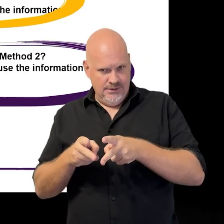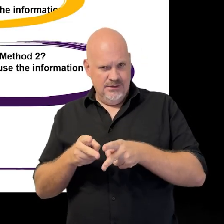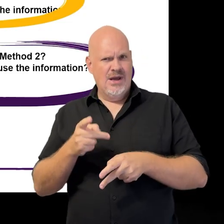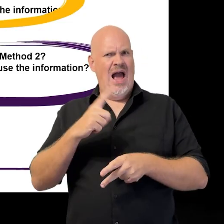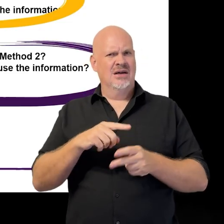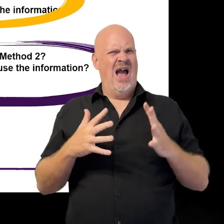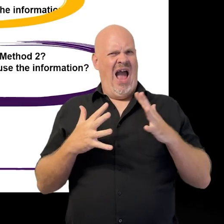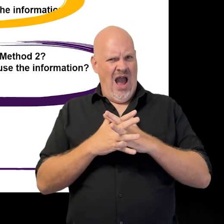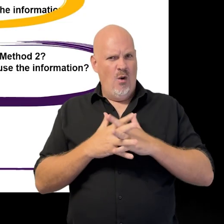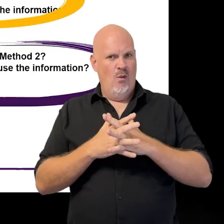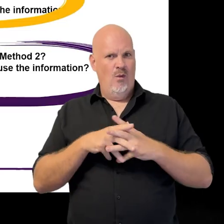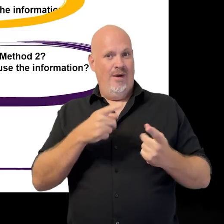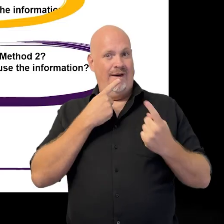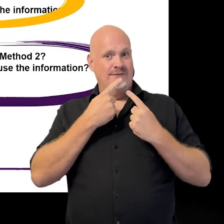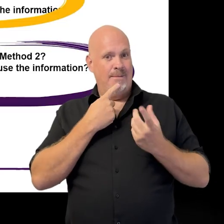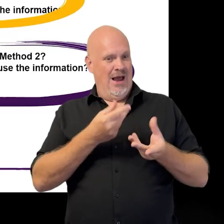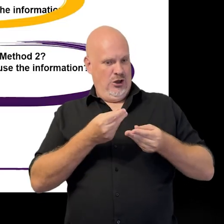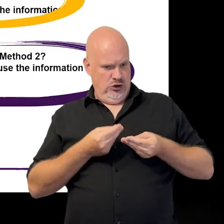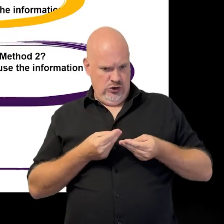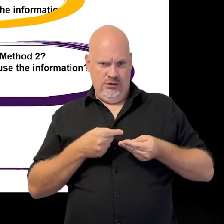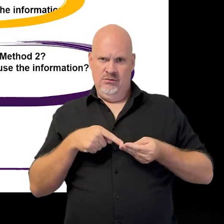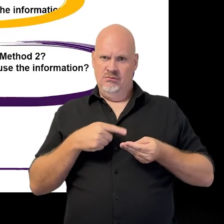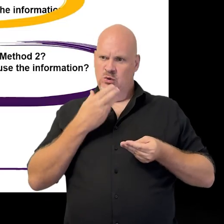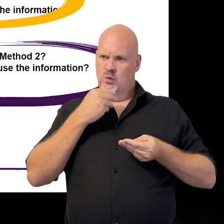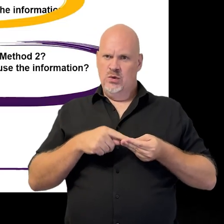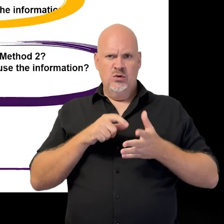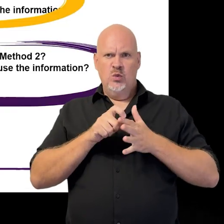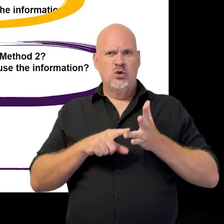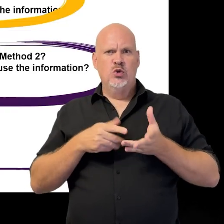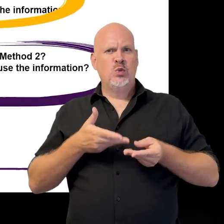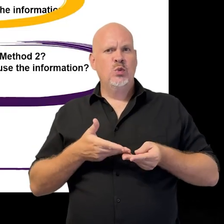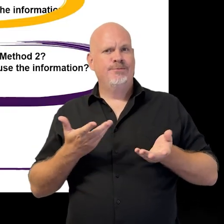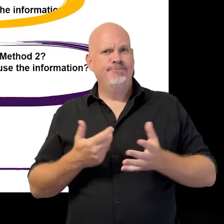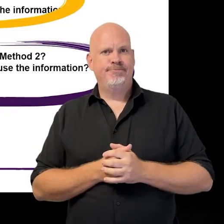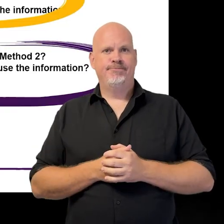method and how you use the information.